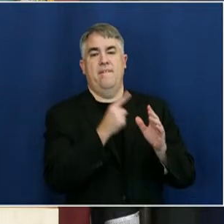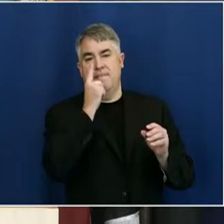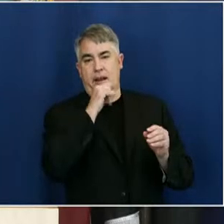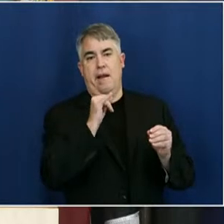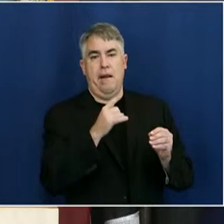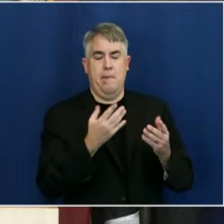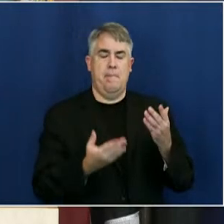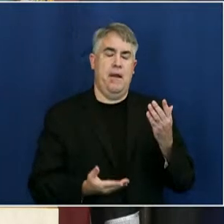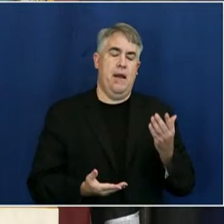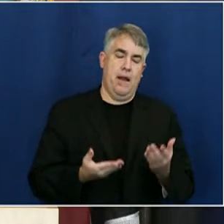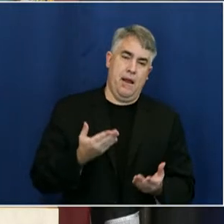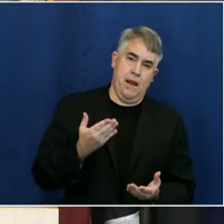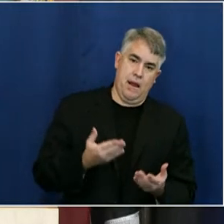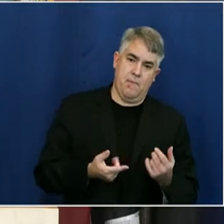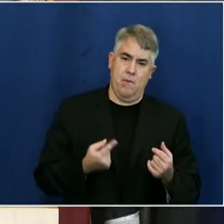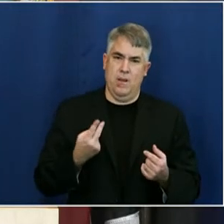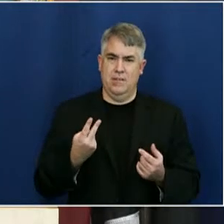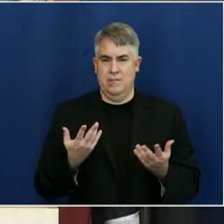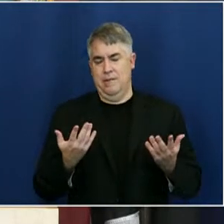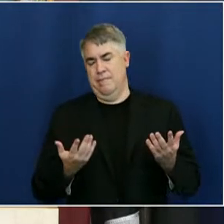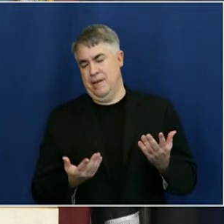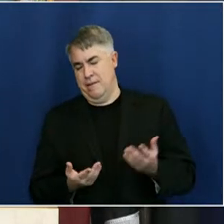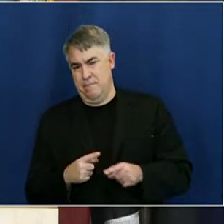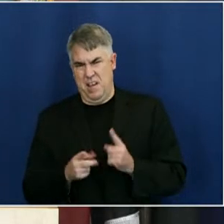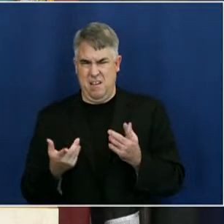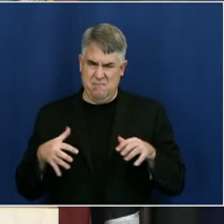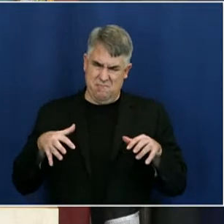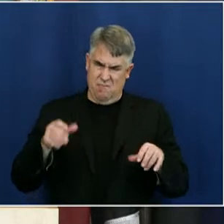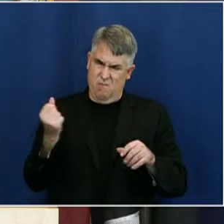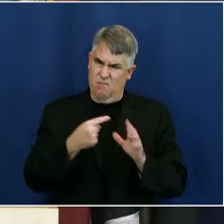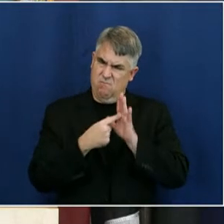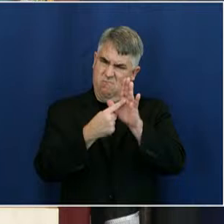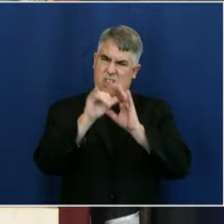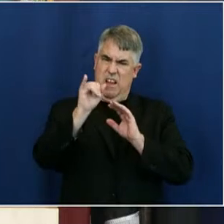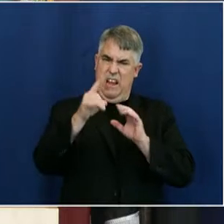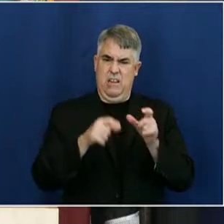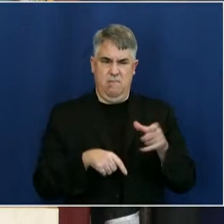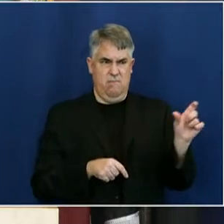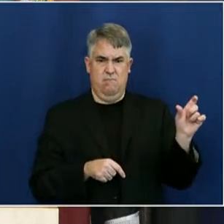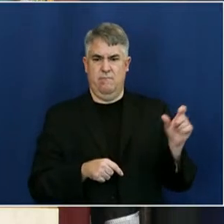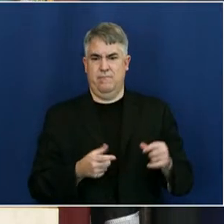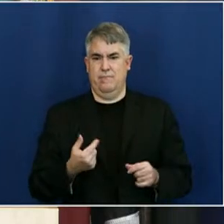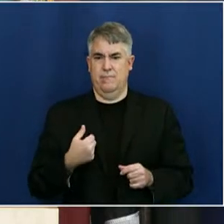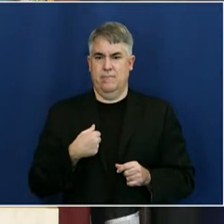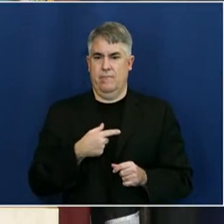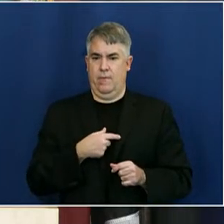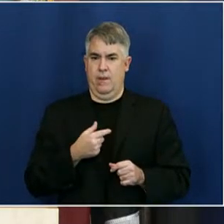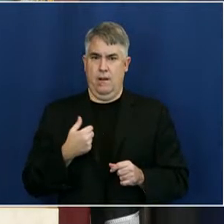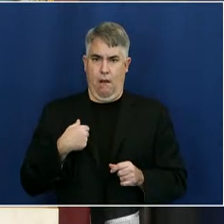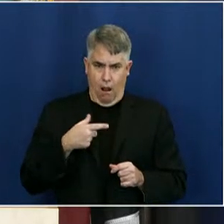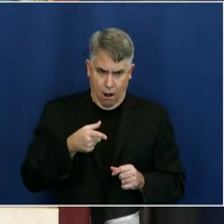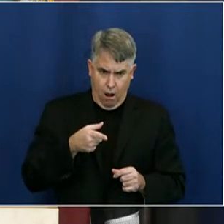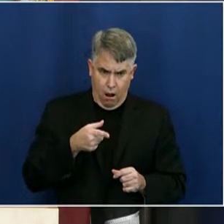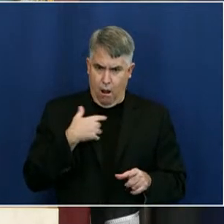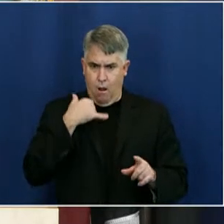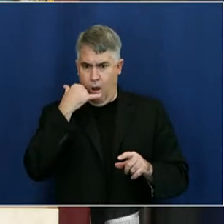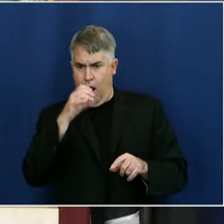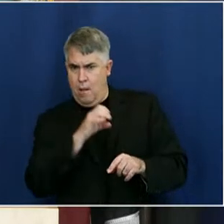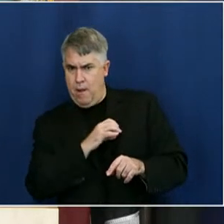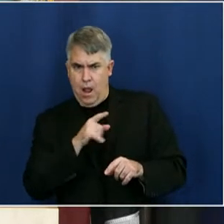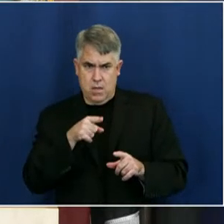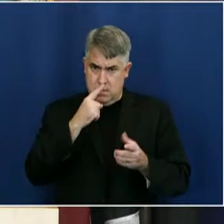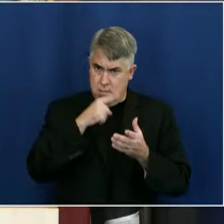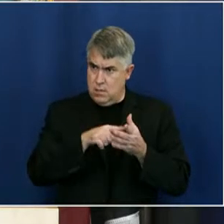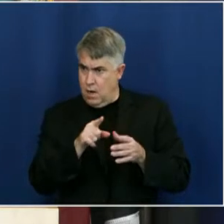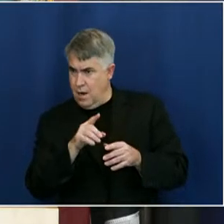We don't stop to independently contact the employer to verify that, because if we did that, then we wouldn't be able to do the numbers that we're doing.